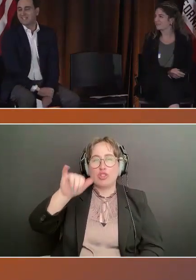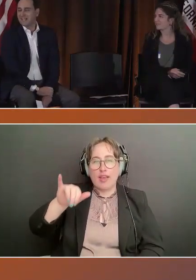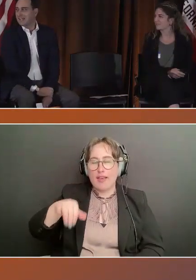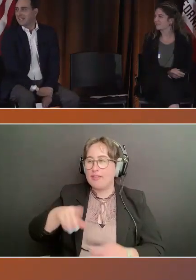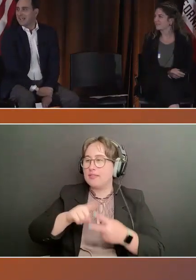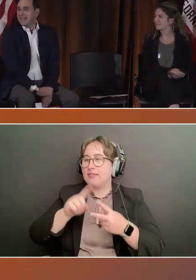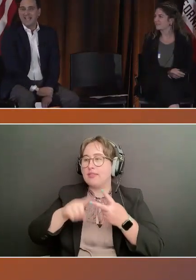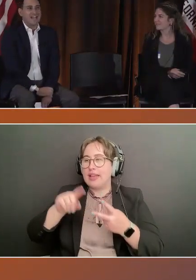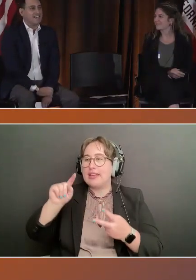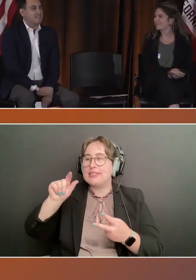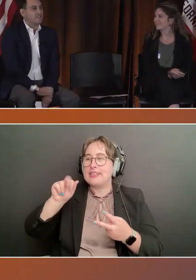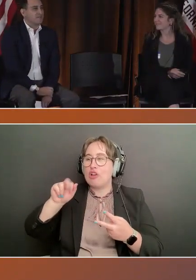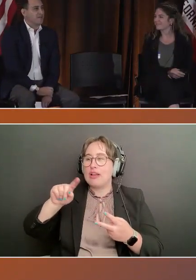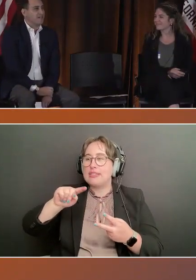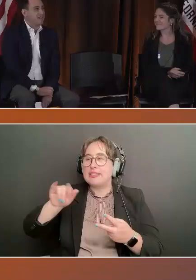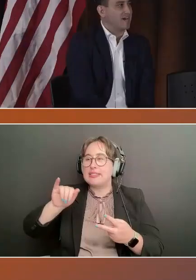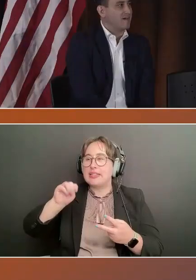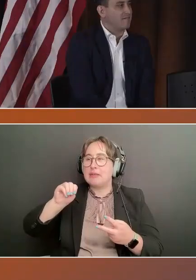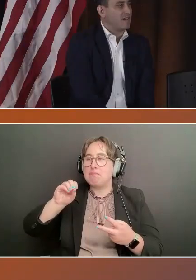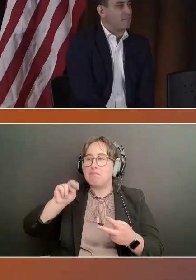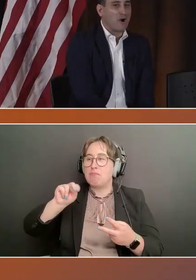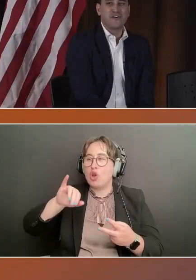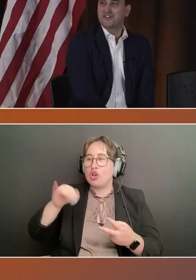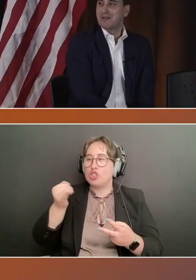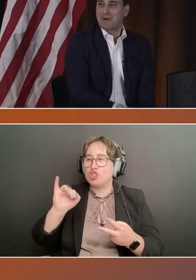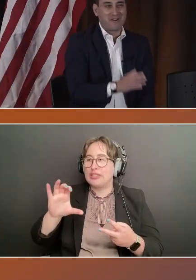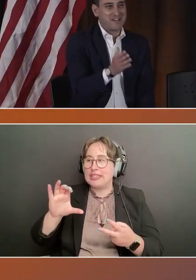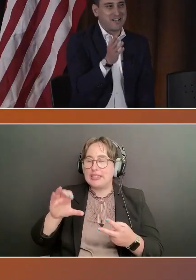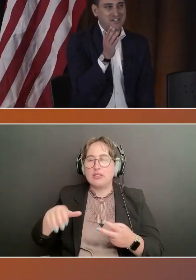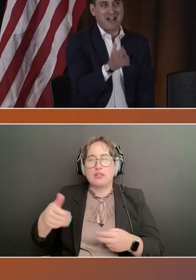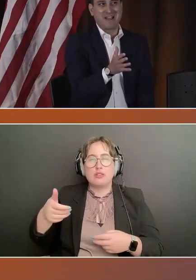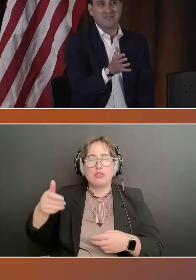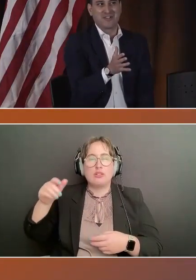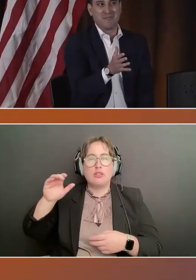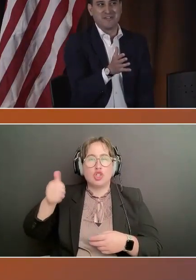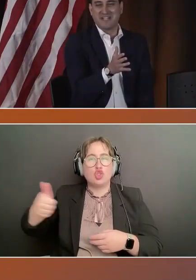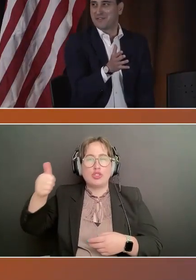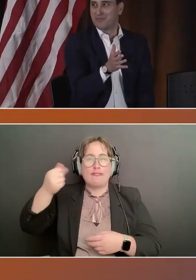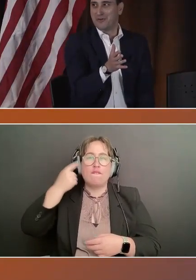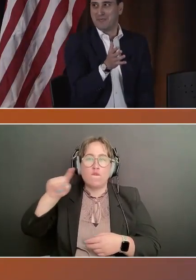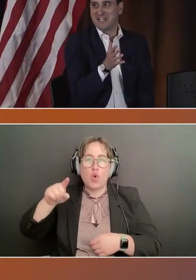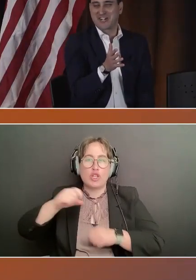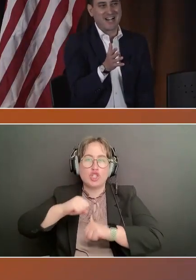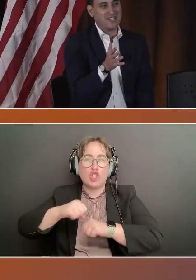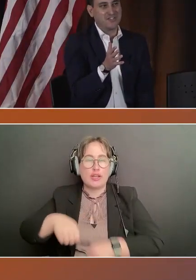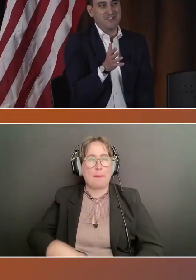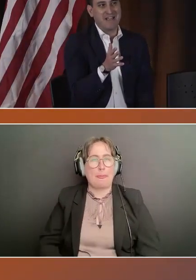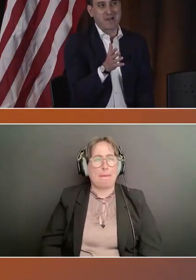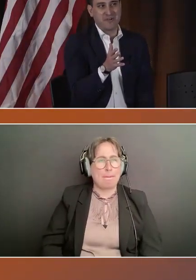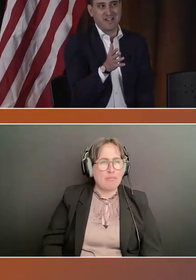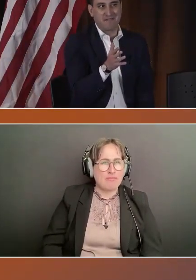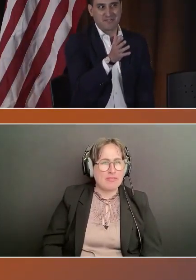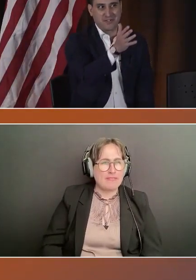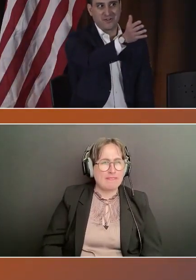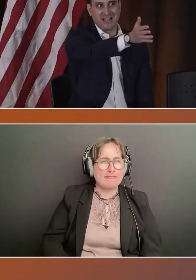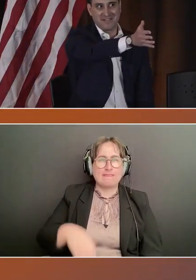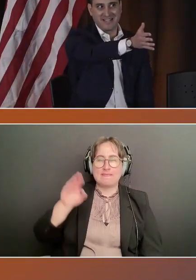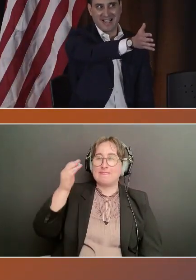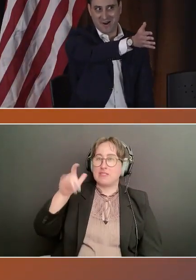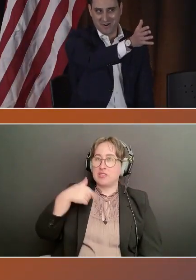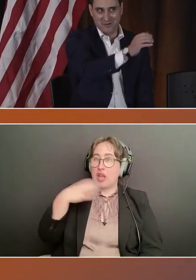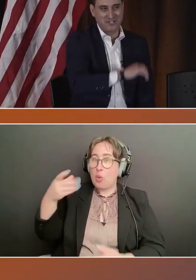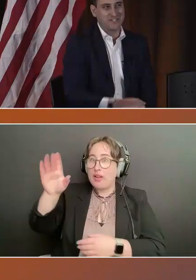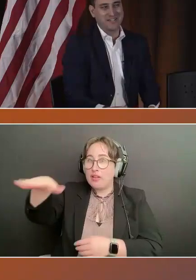Branch. And in the spirit of partnership, I wanted to shout out someone in the room, HCAI's Chief Equity Officer,